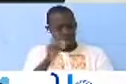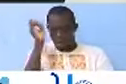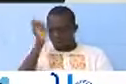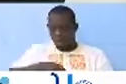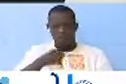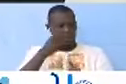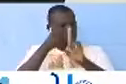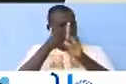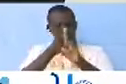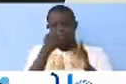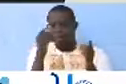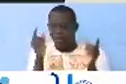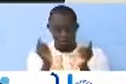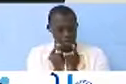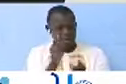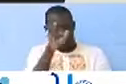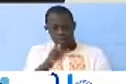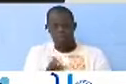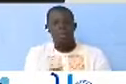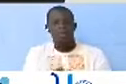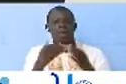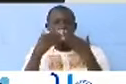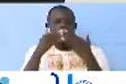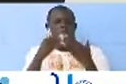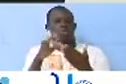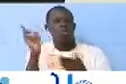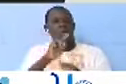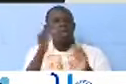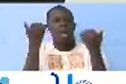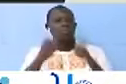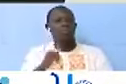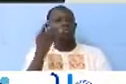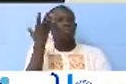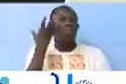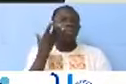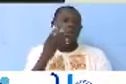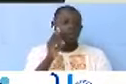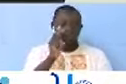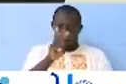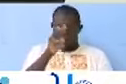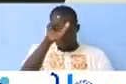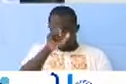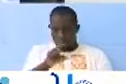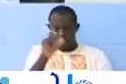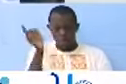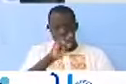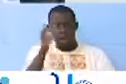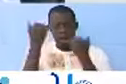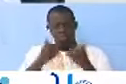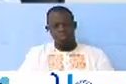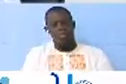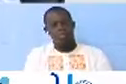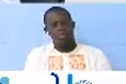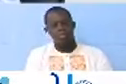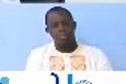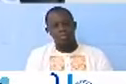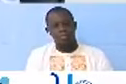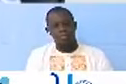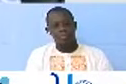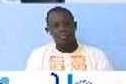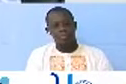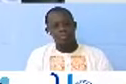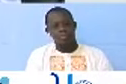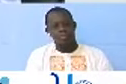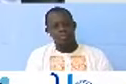Please go ahead and tell us what happened when you saw him. Silang afanye ya ye tenda ya afanye ye kabri nyaaje munekata.